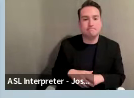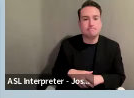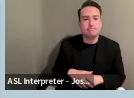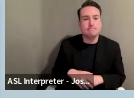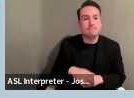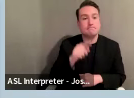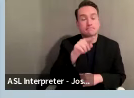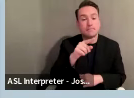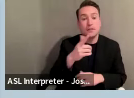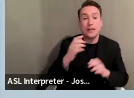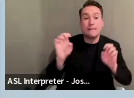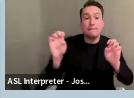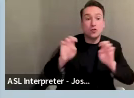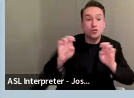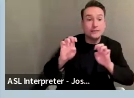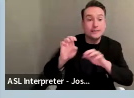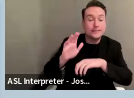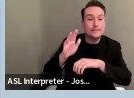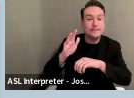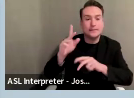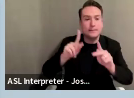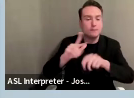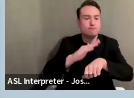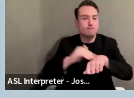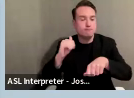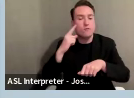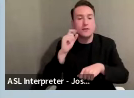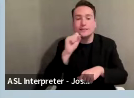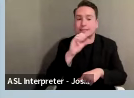emergency personnel who are called to a senior living facility.